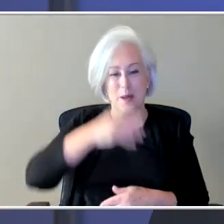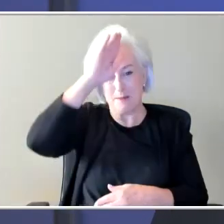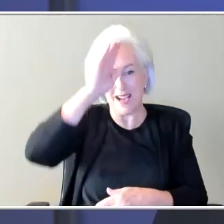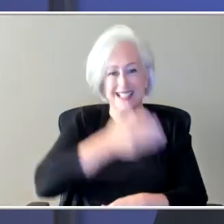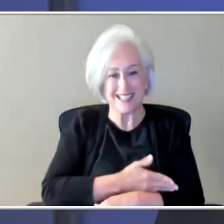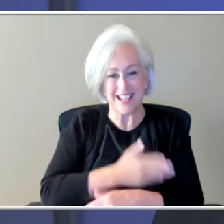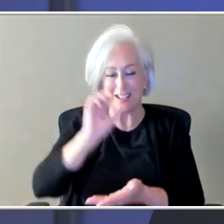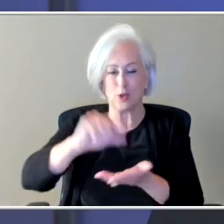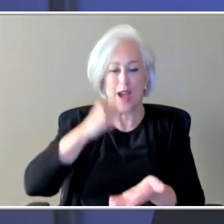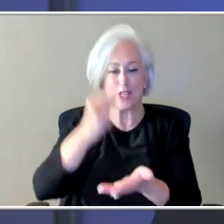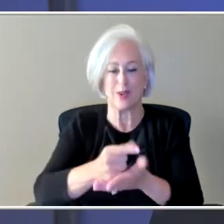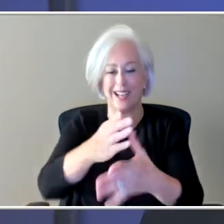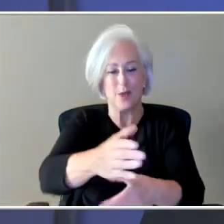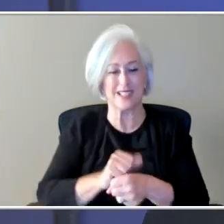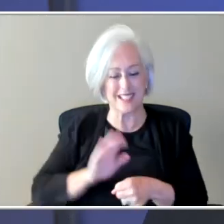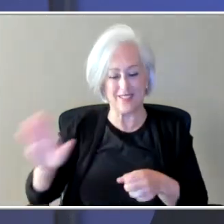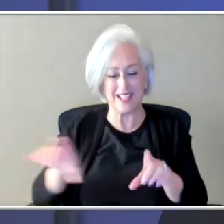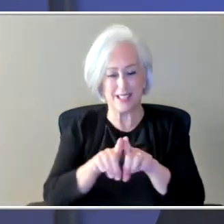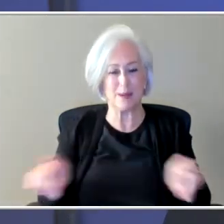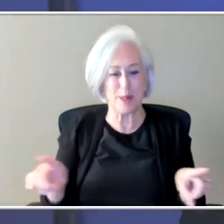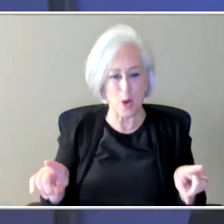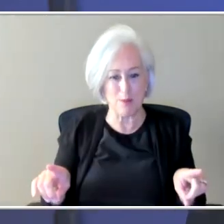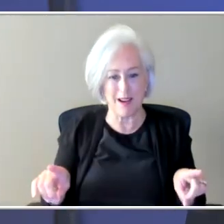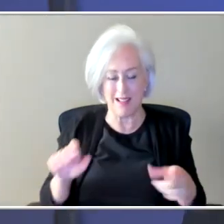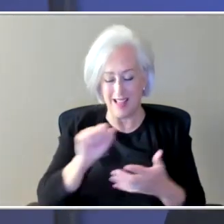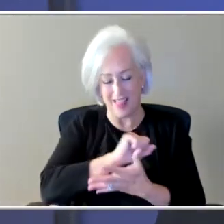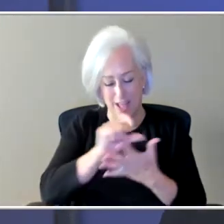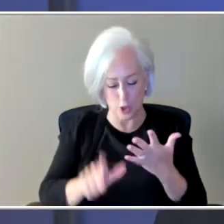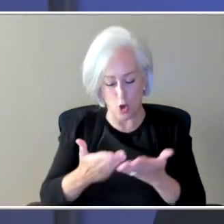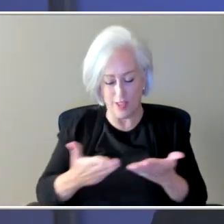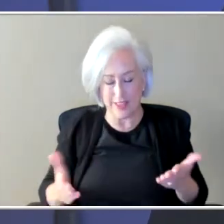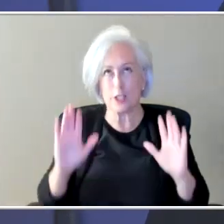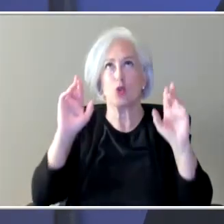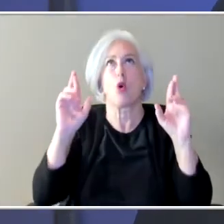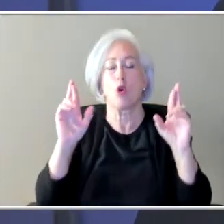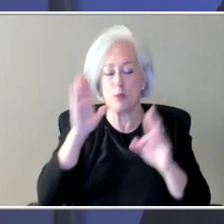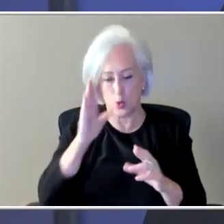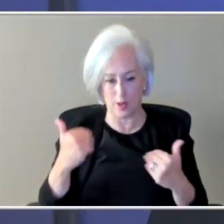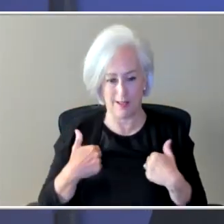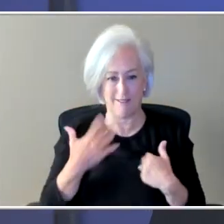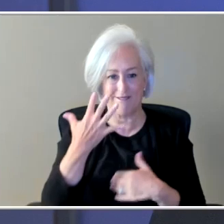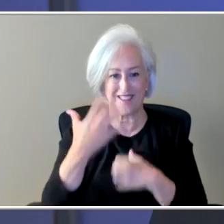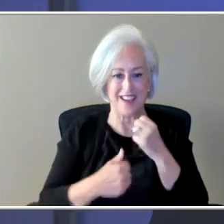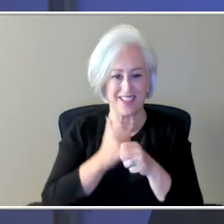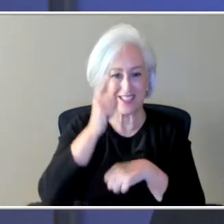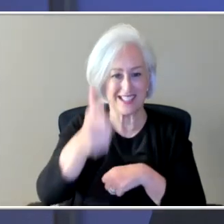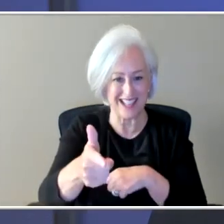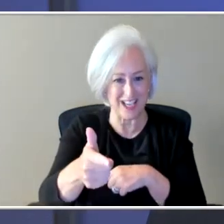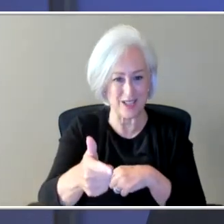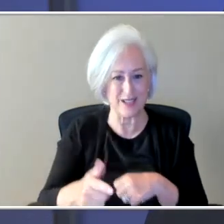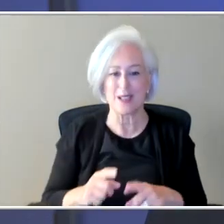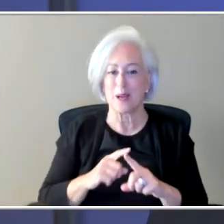So, those are all those things that you hope you're going to be able to have, and 5 years later. But the Walsh family, very special people